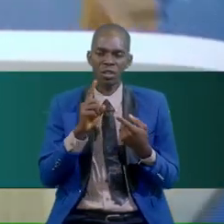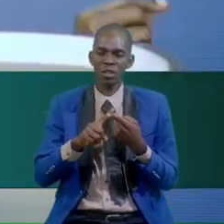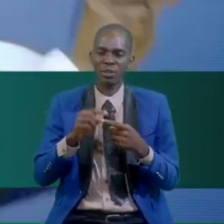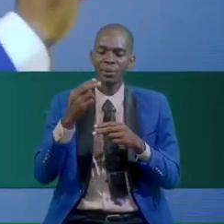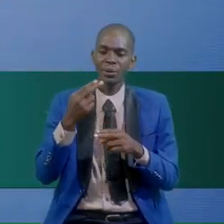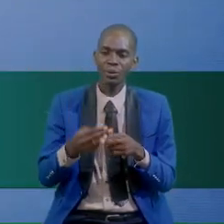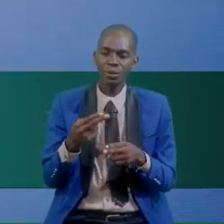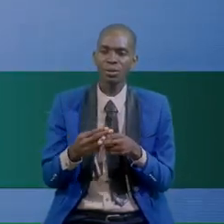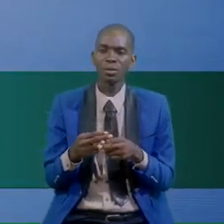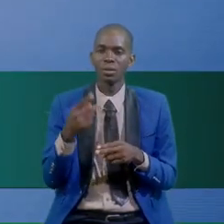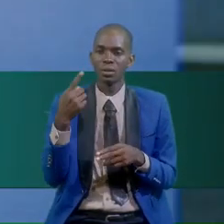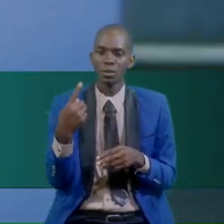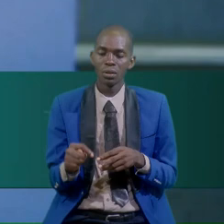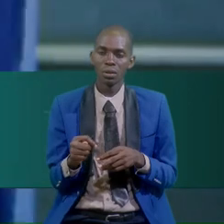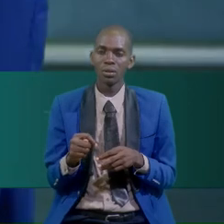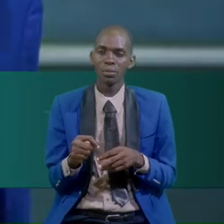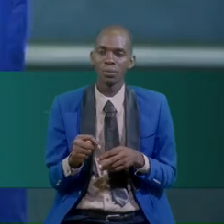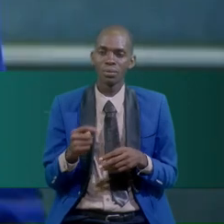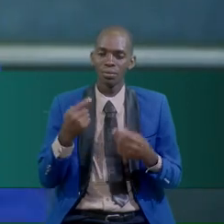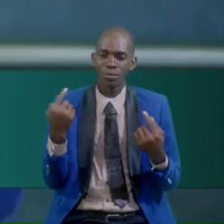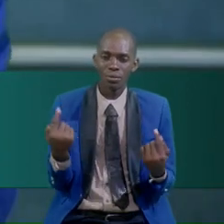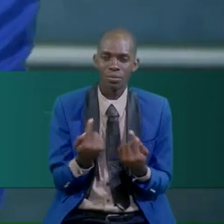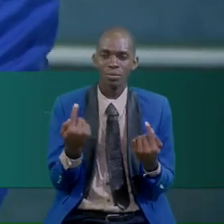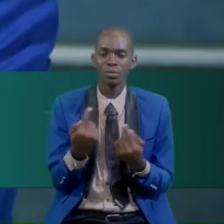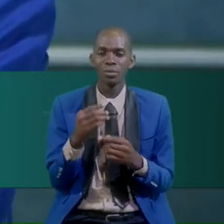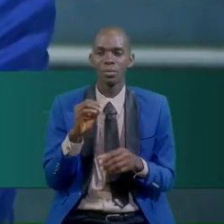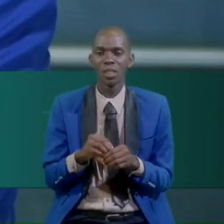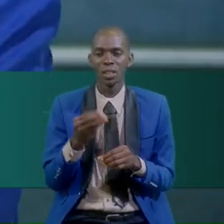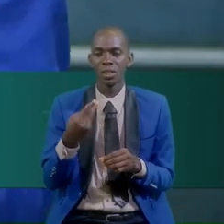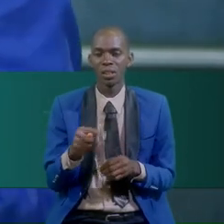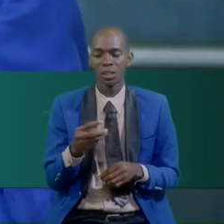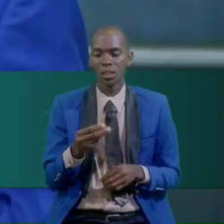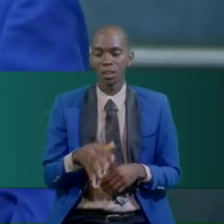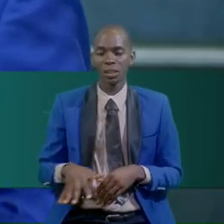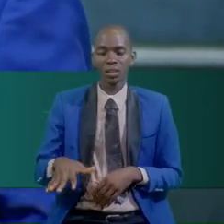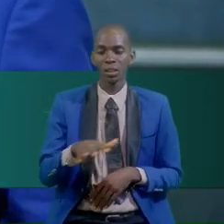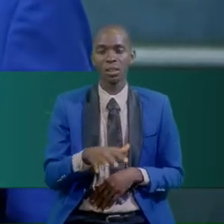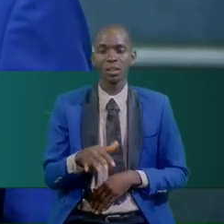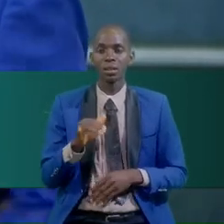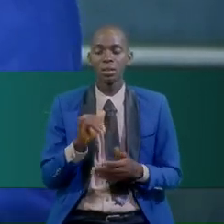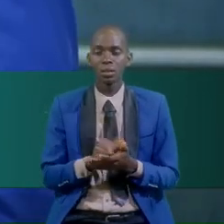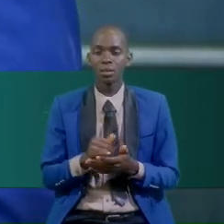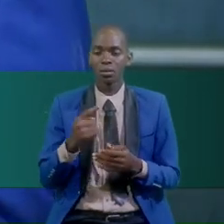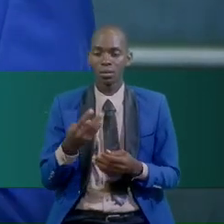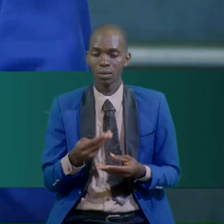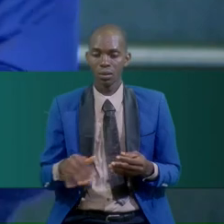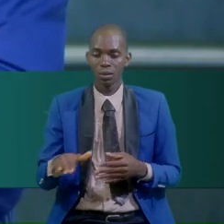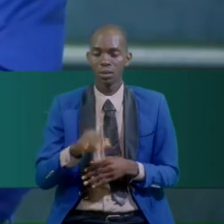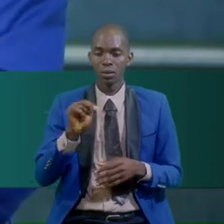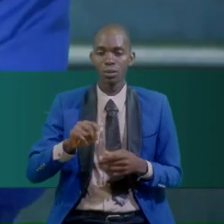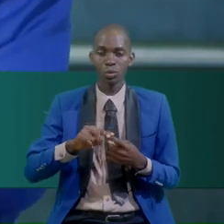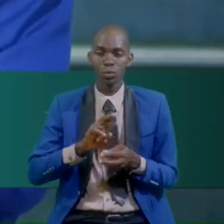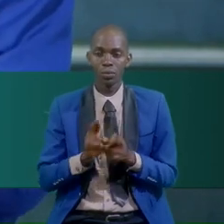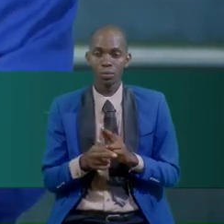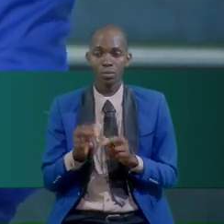the definite peculiar sins in the land that the land is to repent of, everybody, you know,